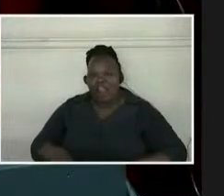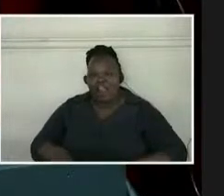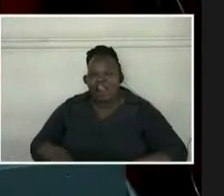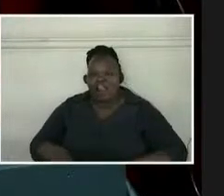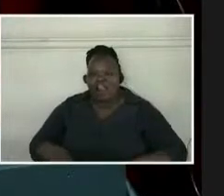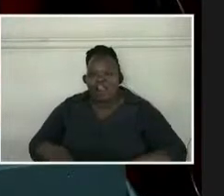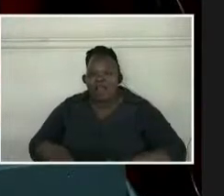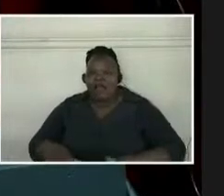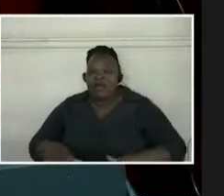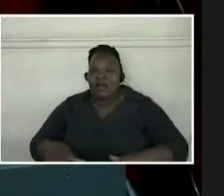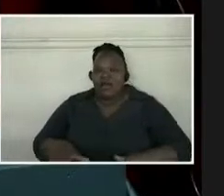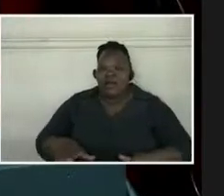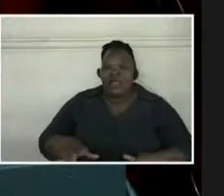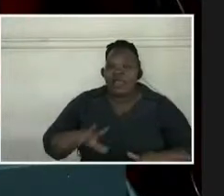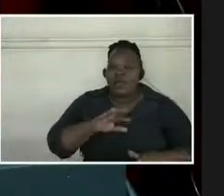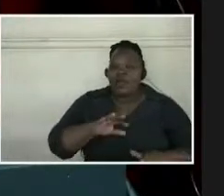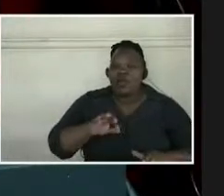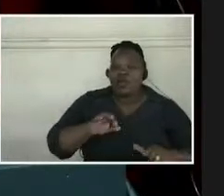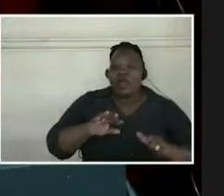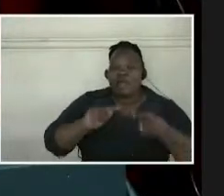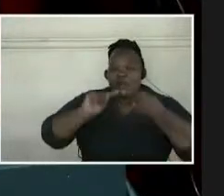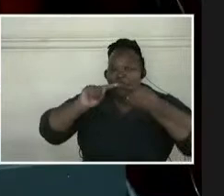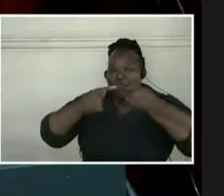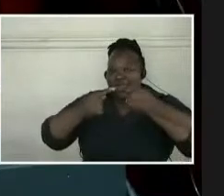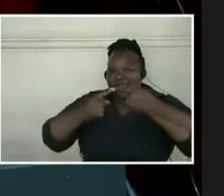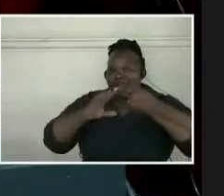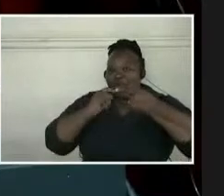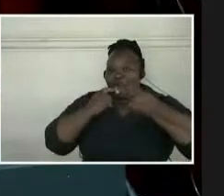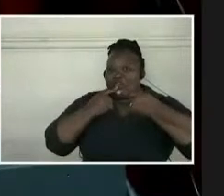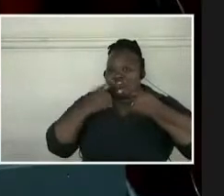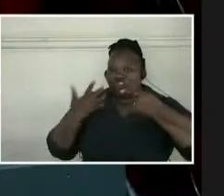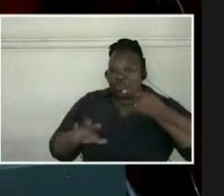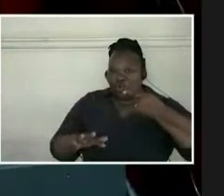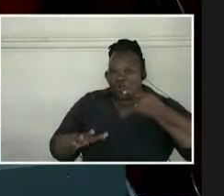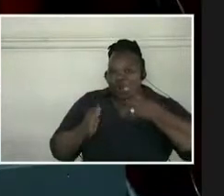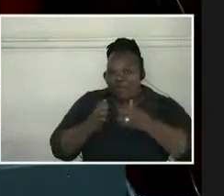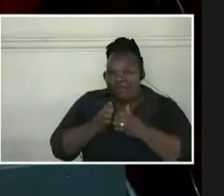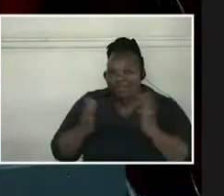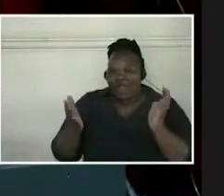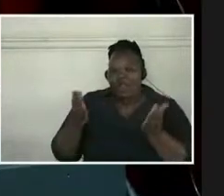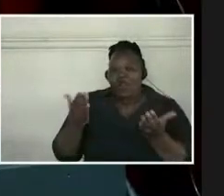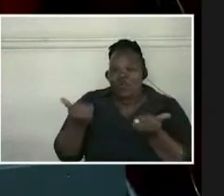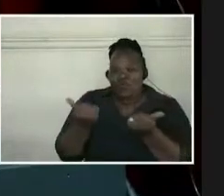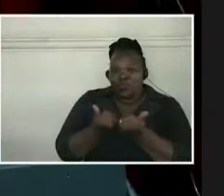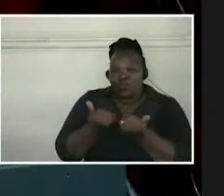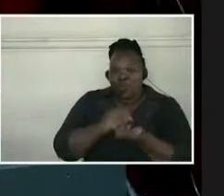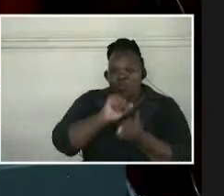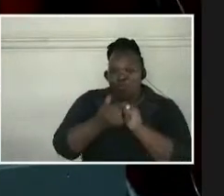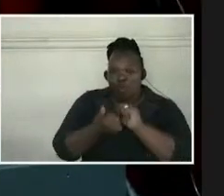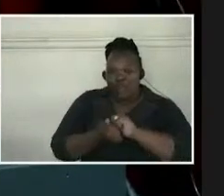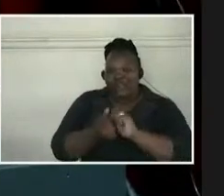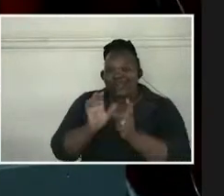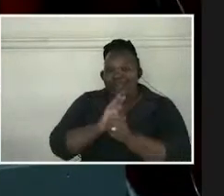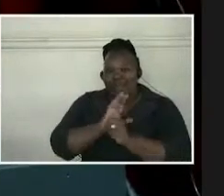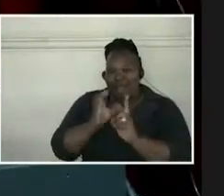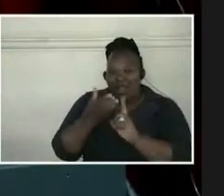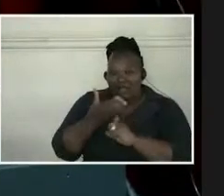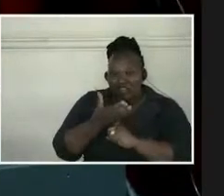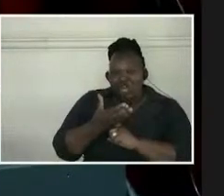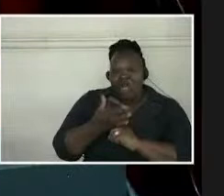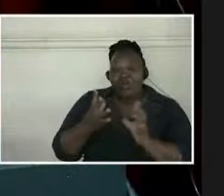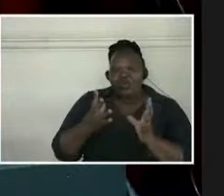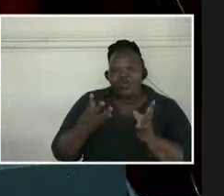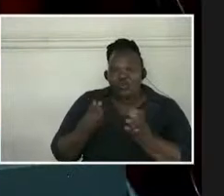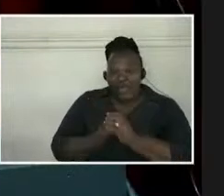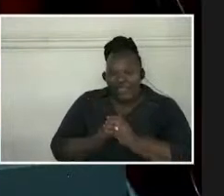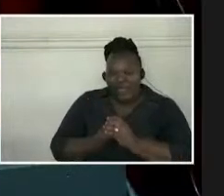talking to the points that i've alluded previously let me start with school sports and culture together with our